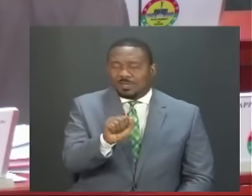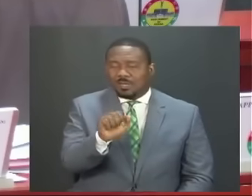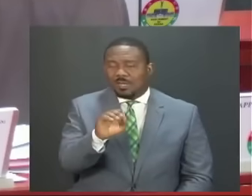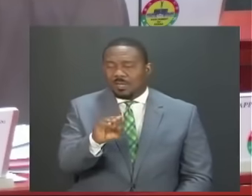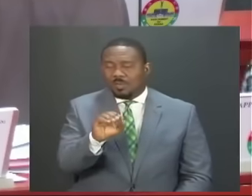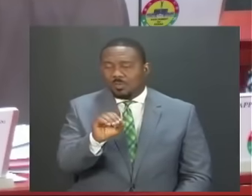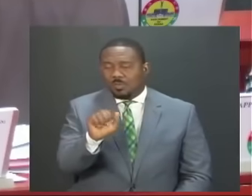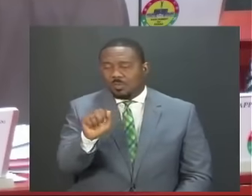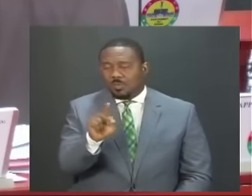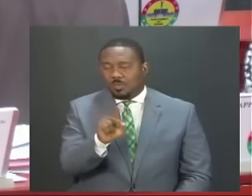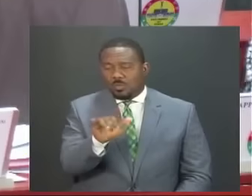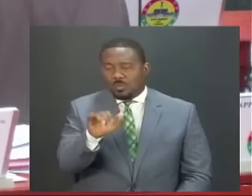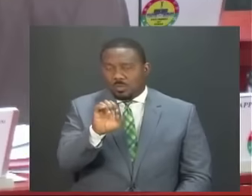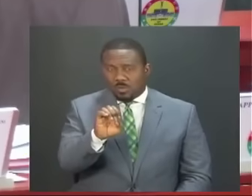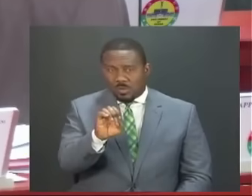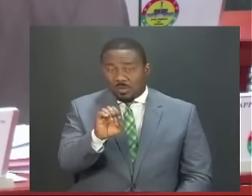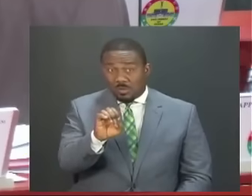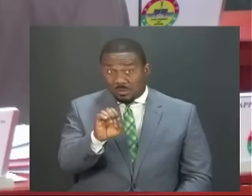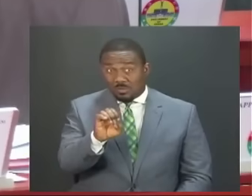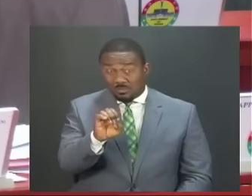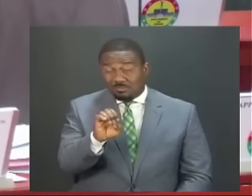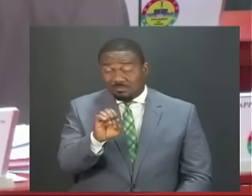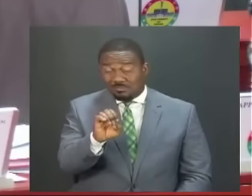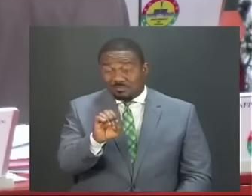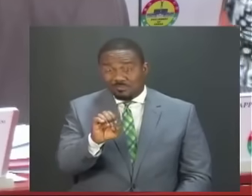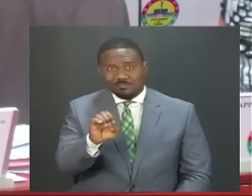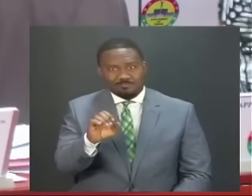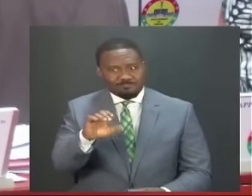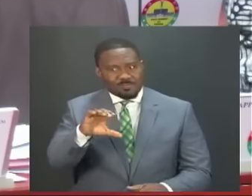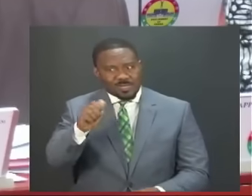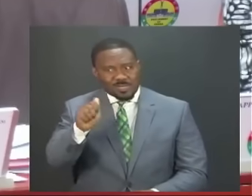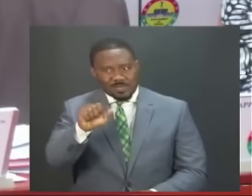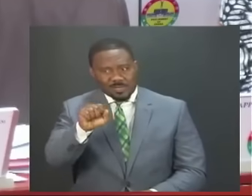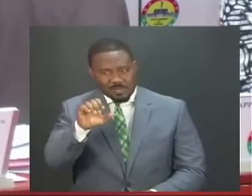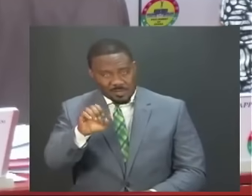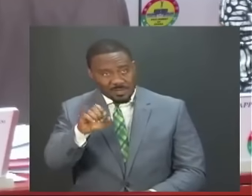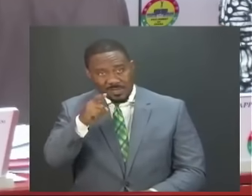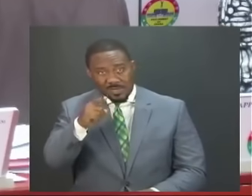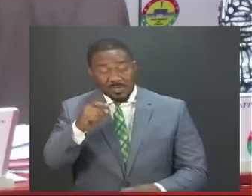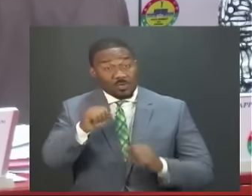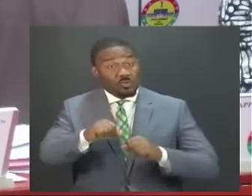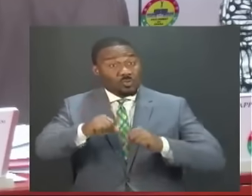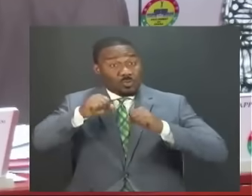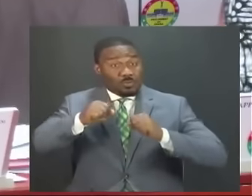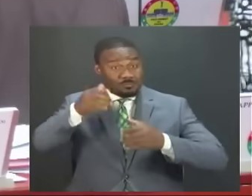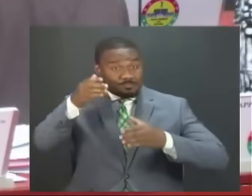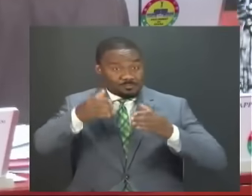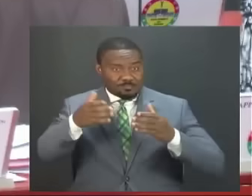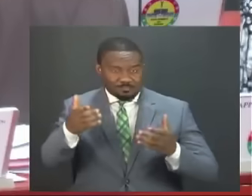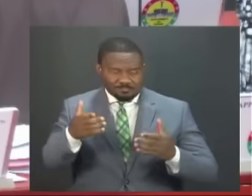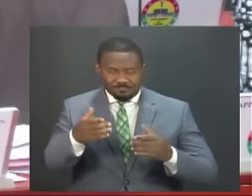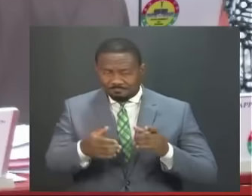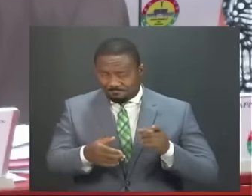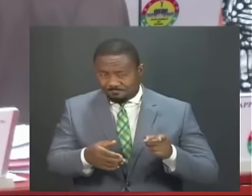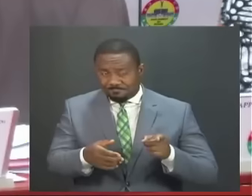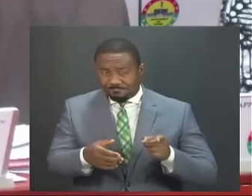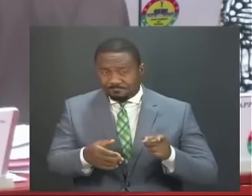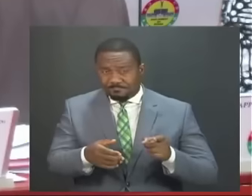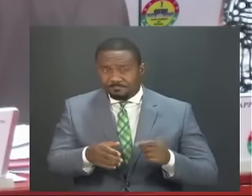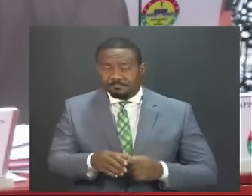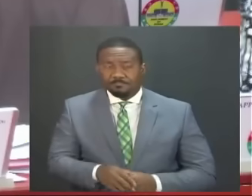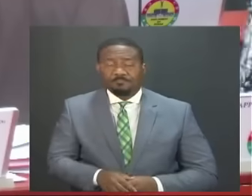way, the government of his objection was the fact that Henry Nana Boakye